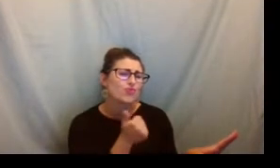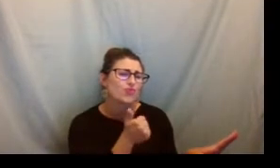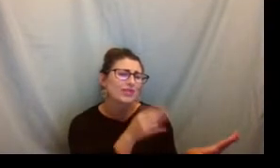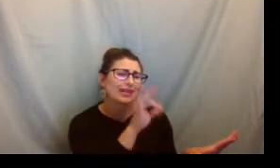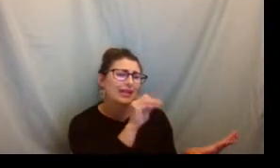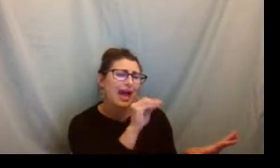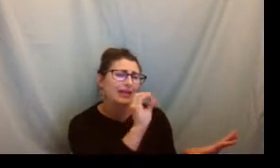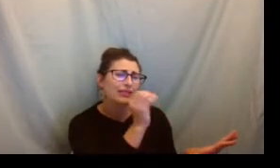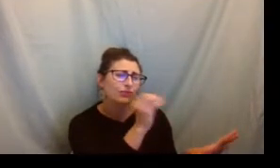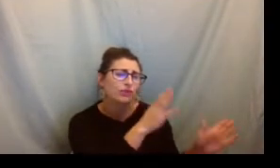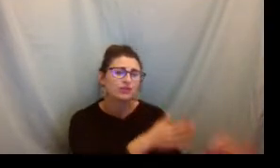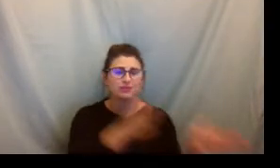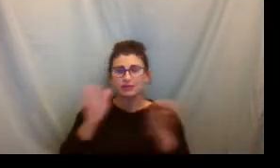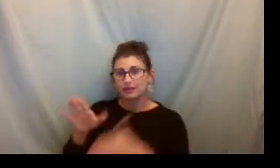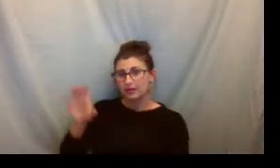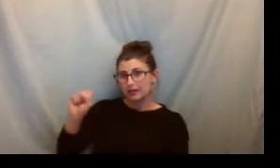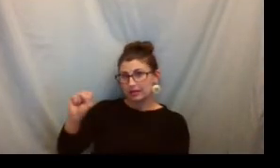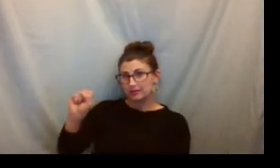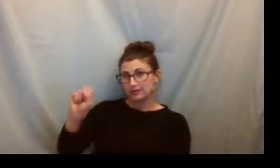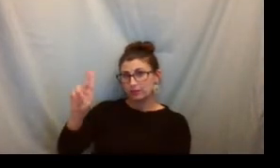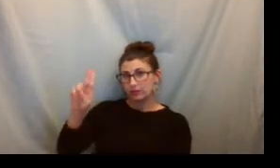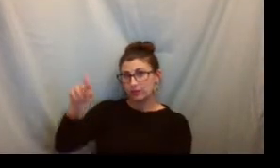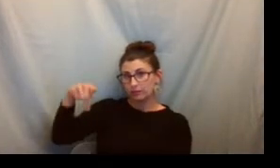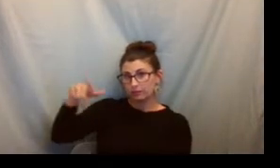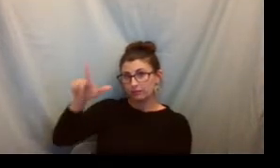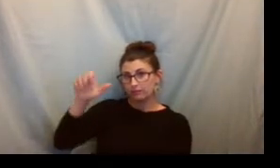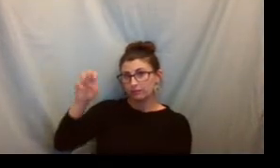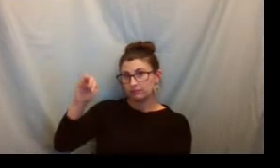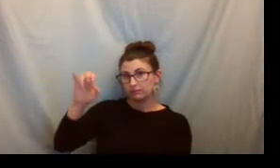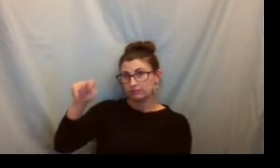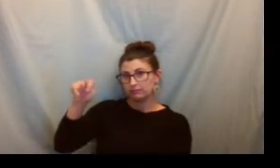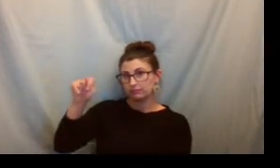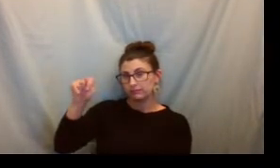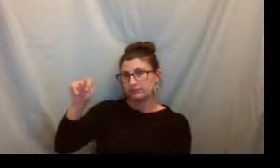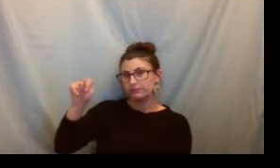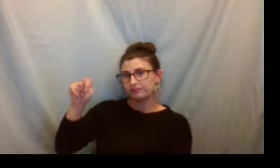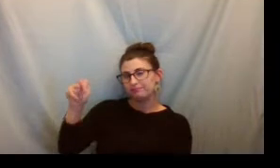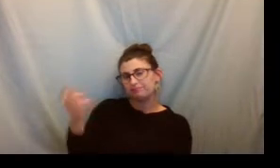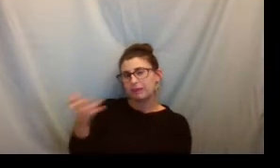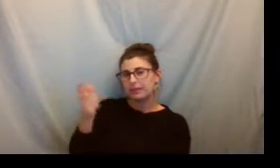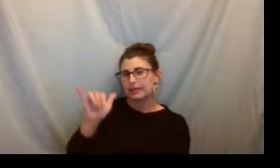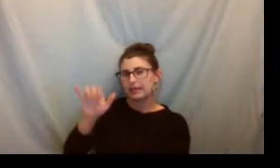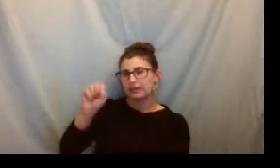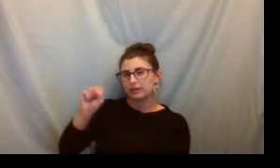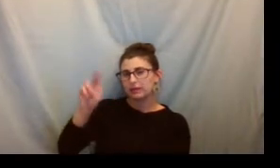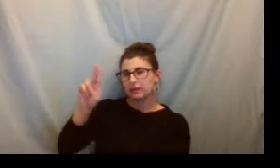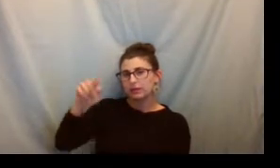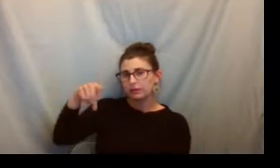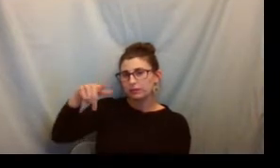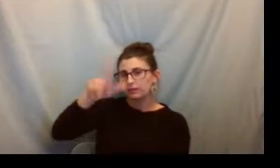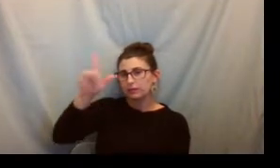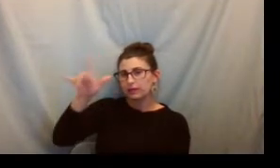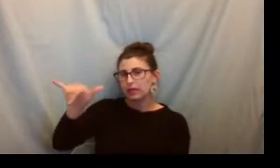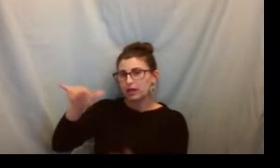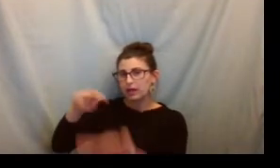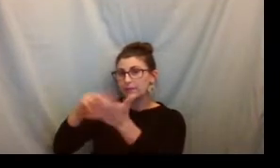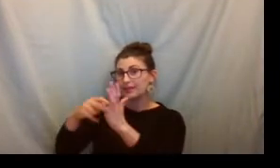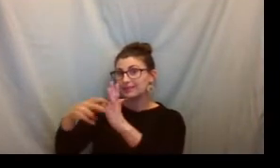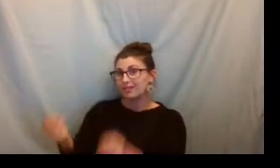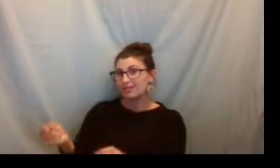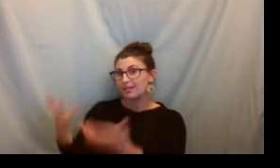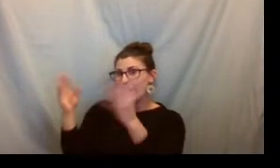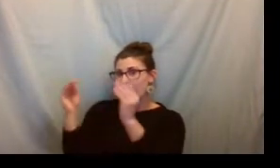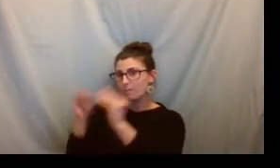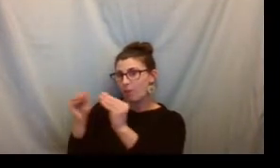degrees. Supplementary, supple, supply. All right? Means lots. So that's the one that has a lot